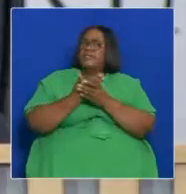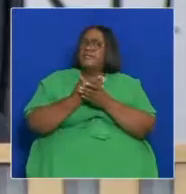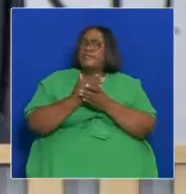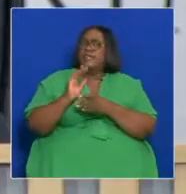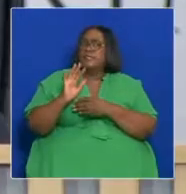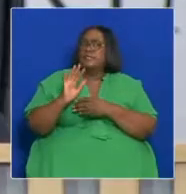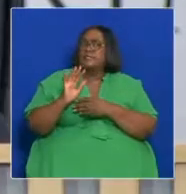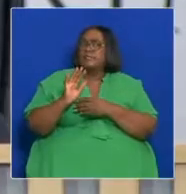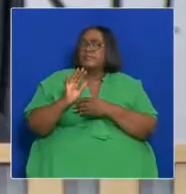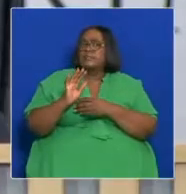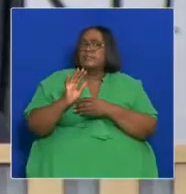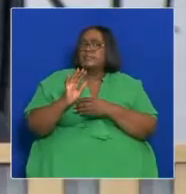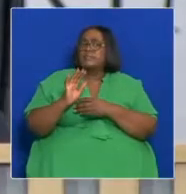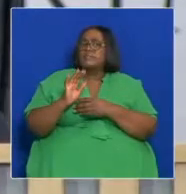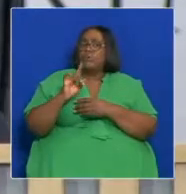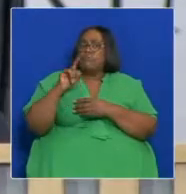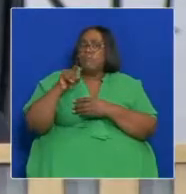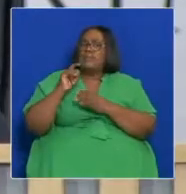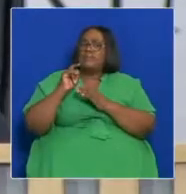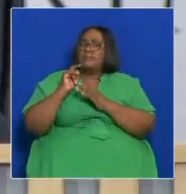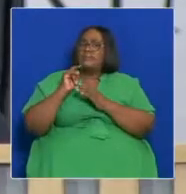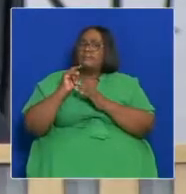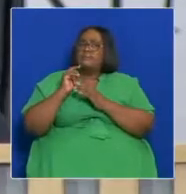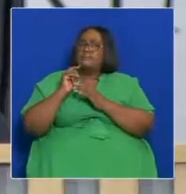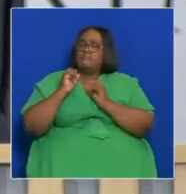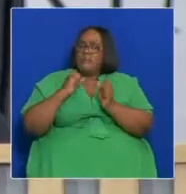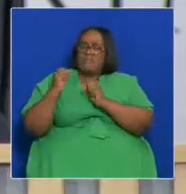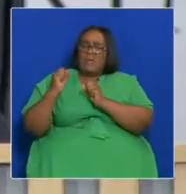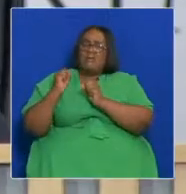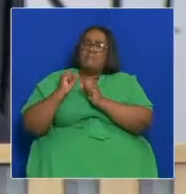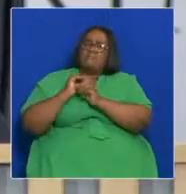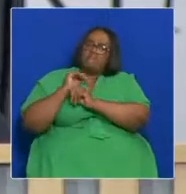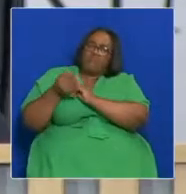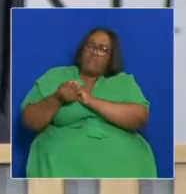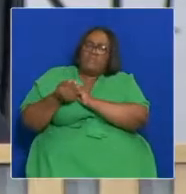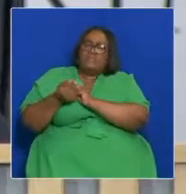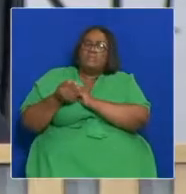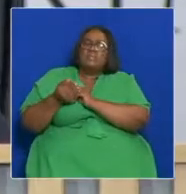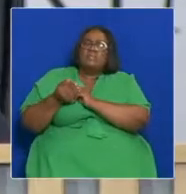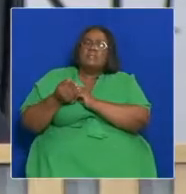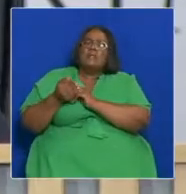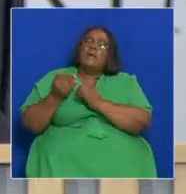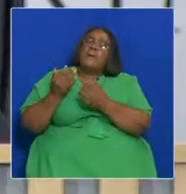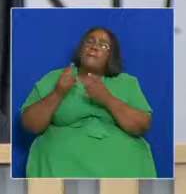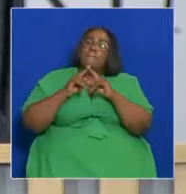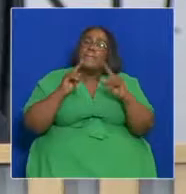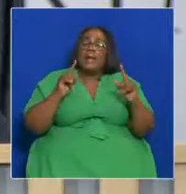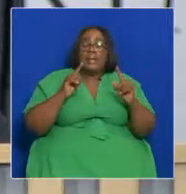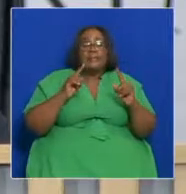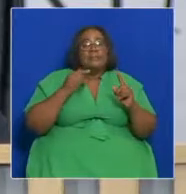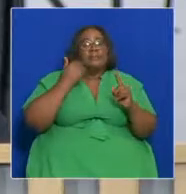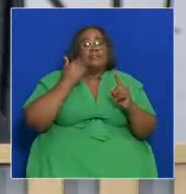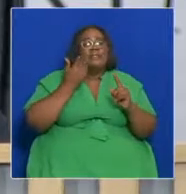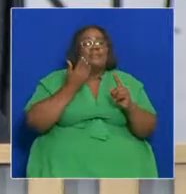must remain like that. However, when a matter has been enrolled,